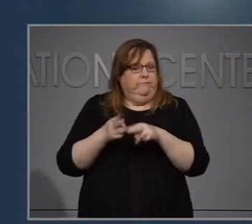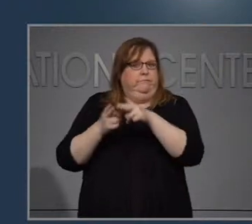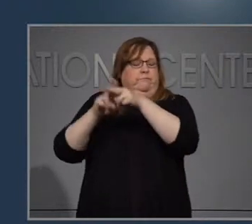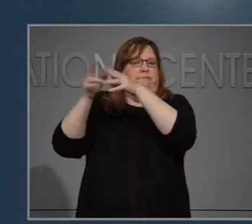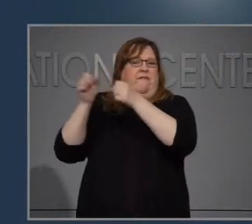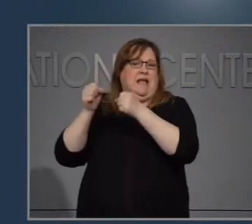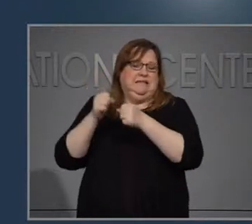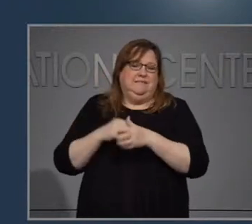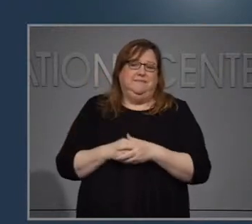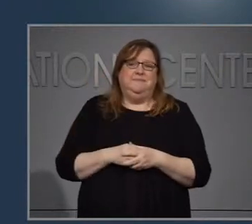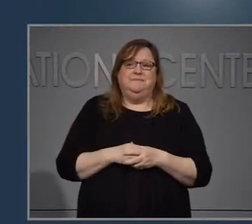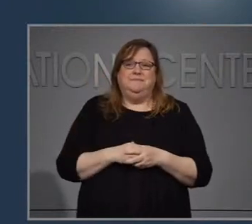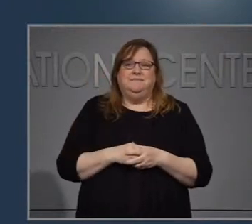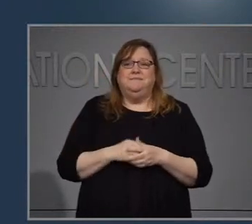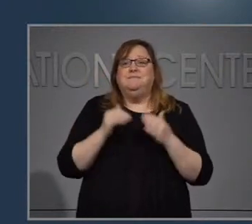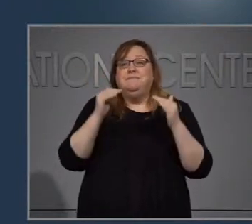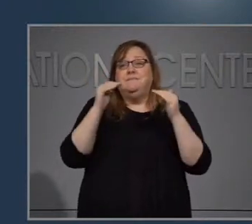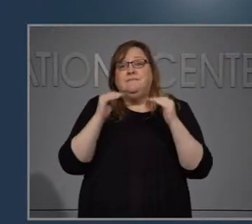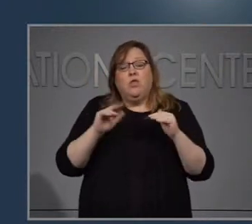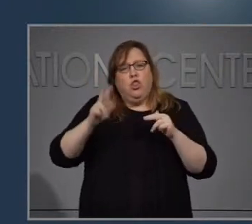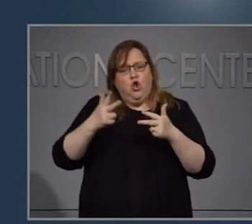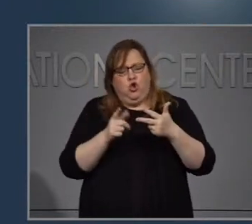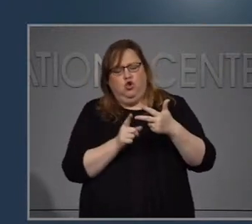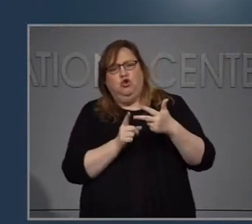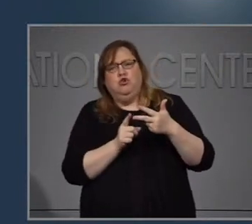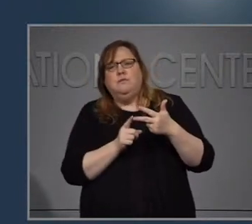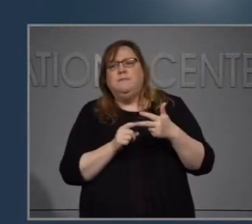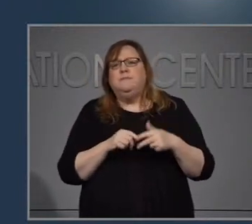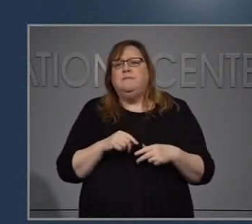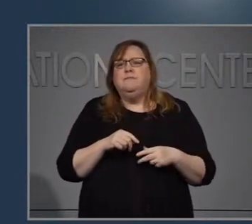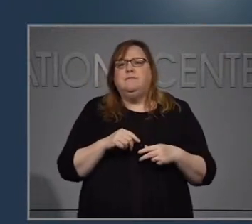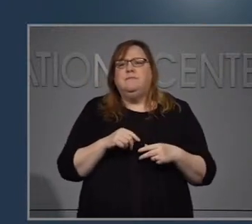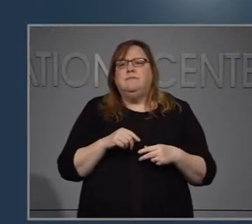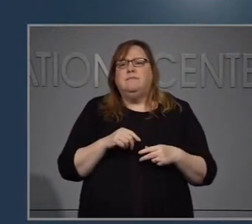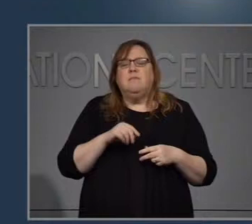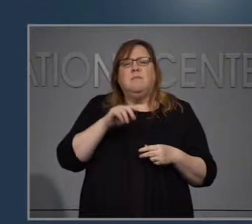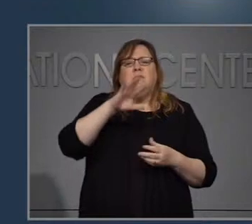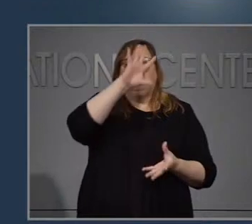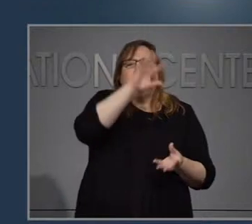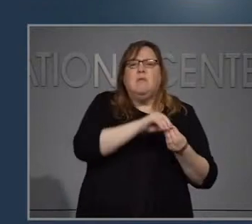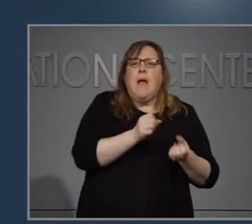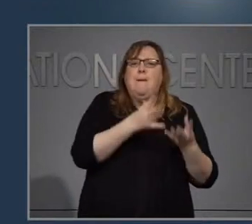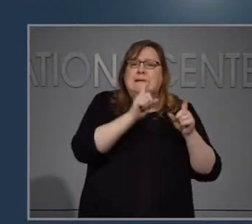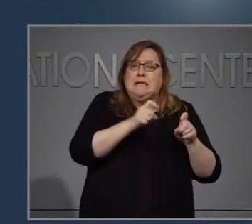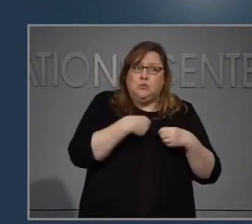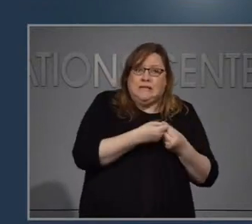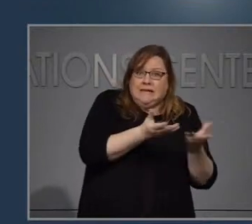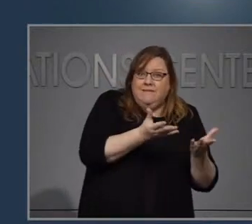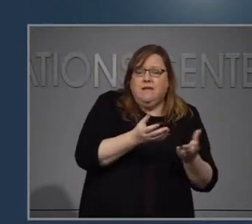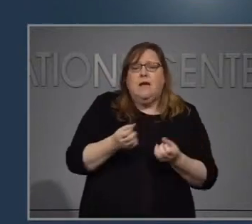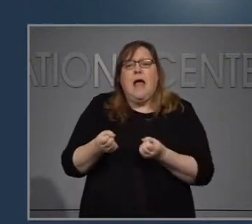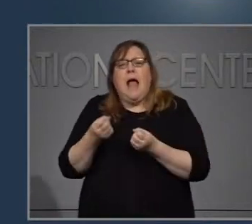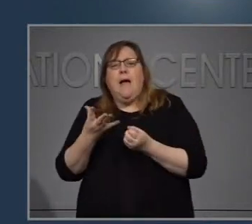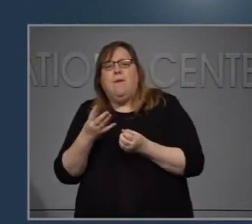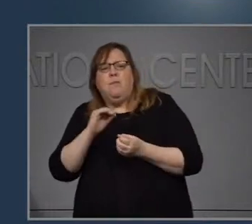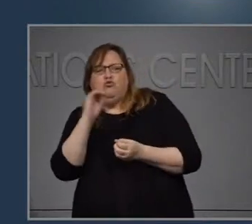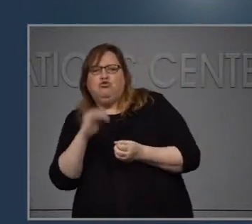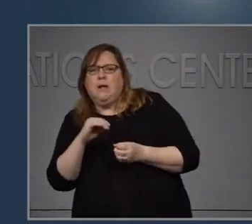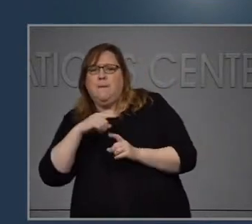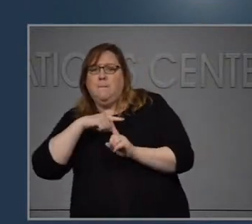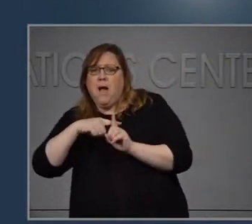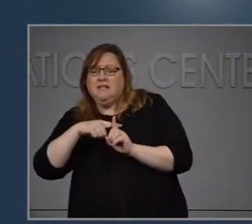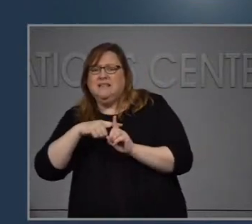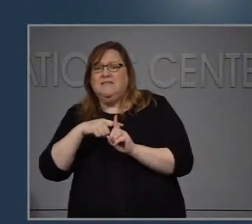9%, but this value continues to be high. It gets a yellow line, and as we said, we'd like to see this number cut in half to